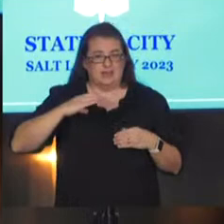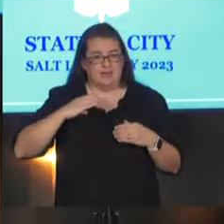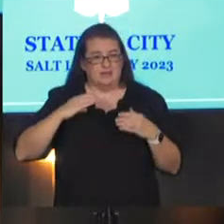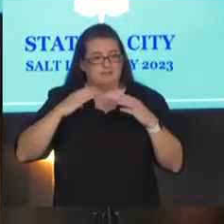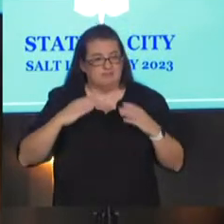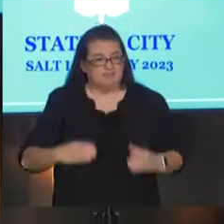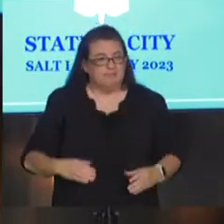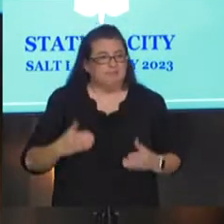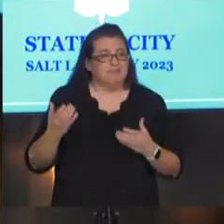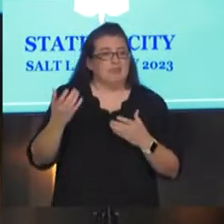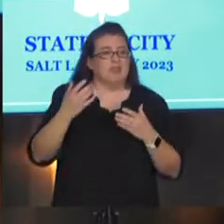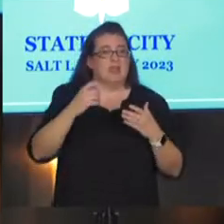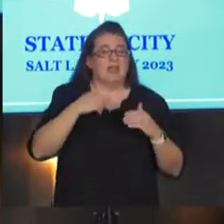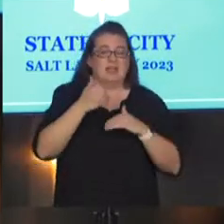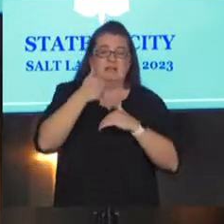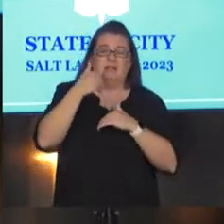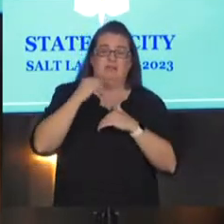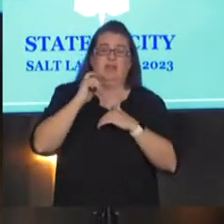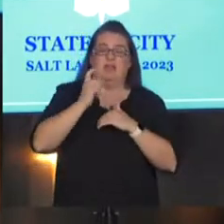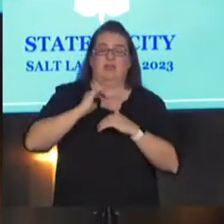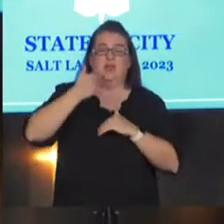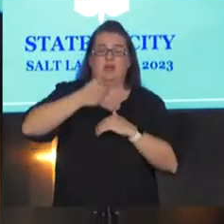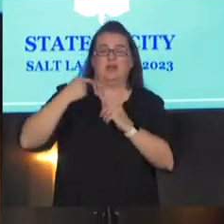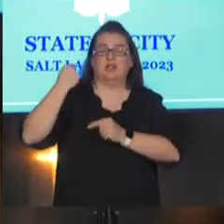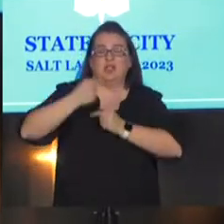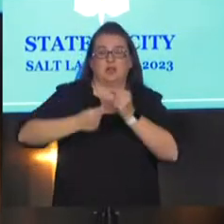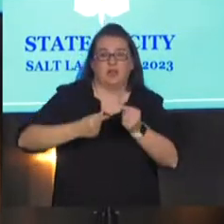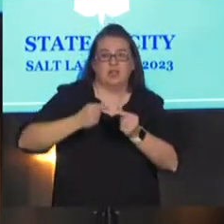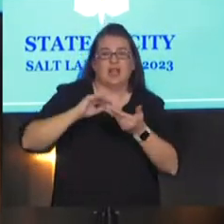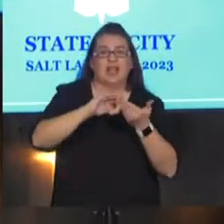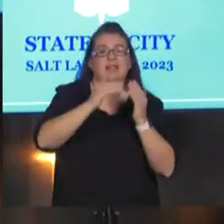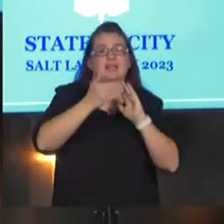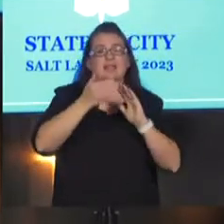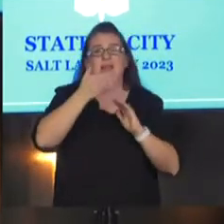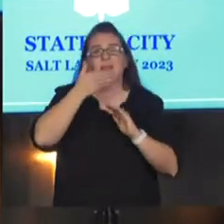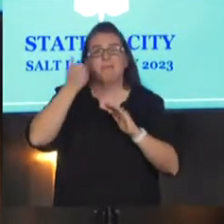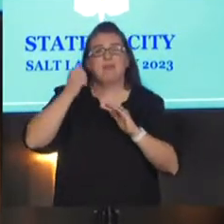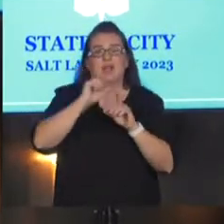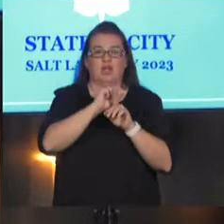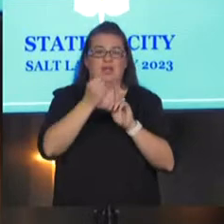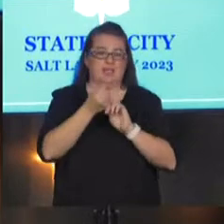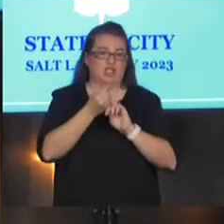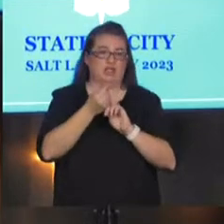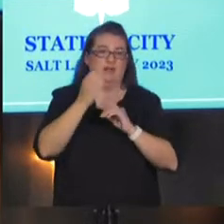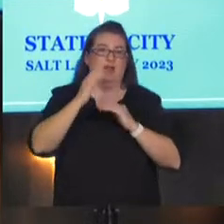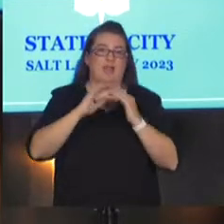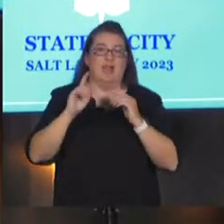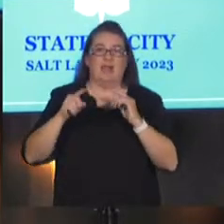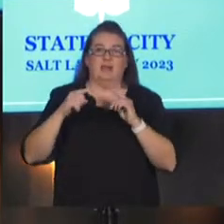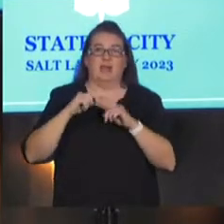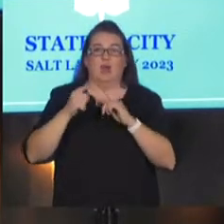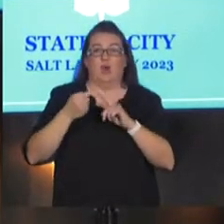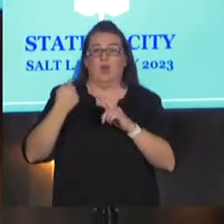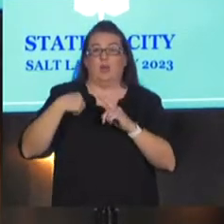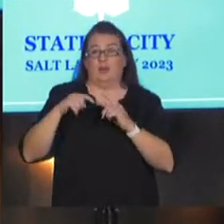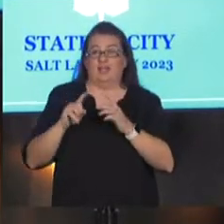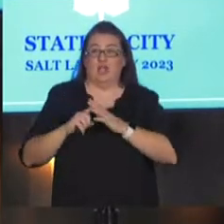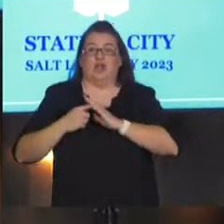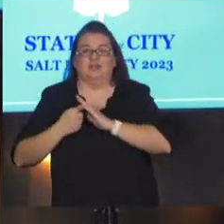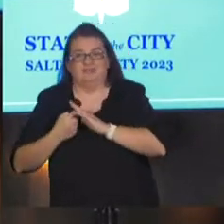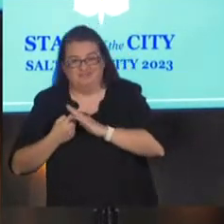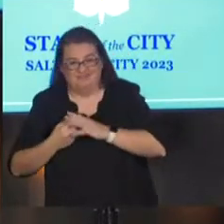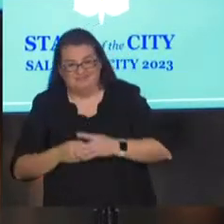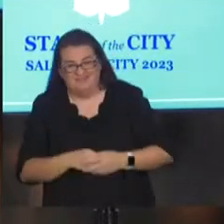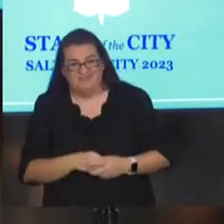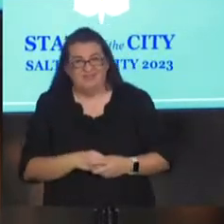opportunities, and to give the next generation a city that is in even better condition than when we found it. It is